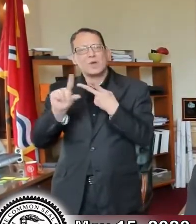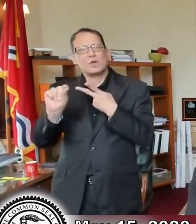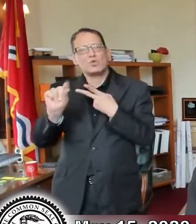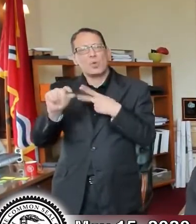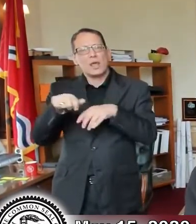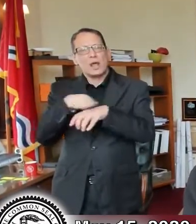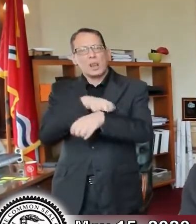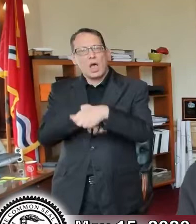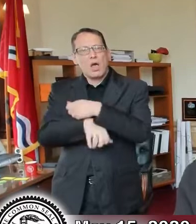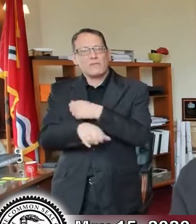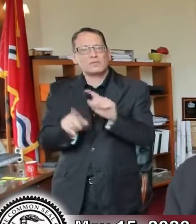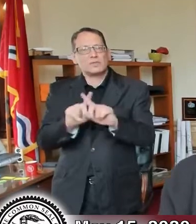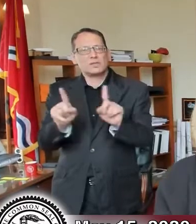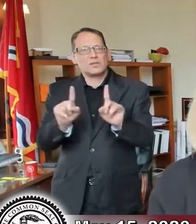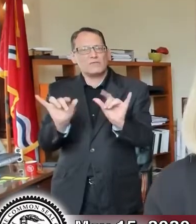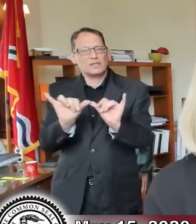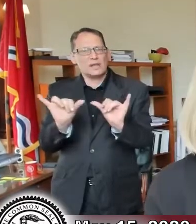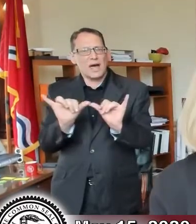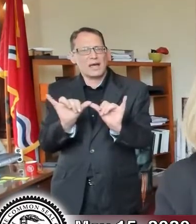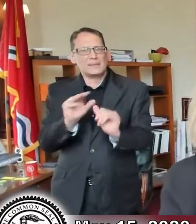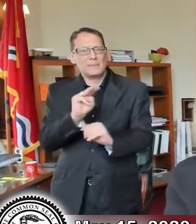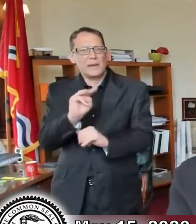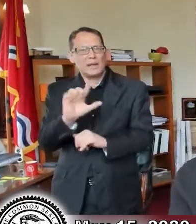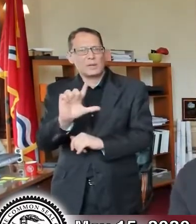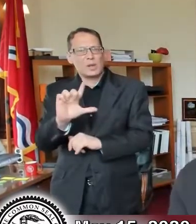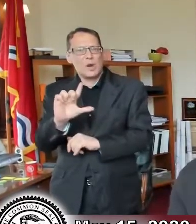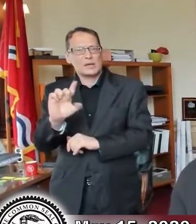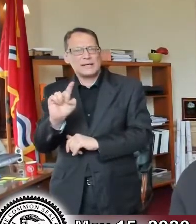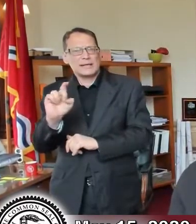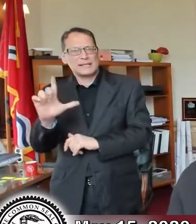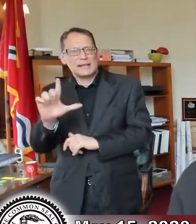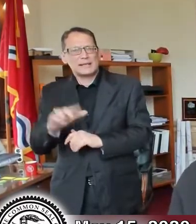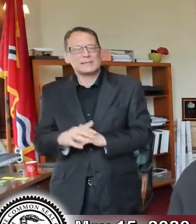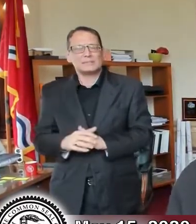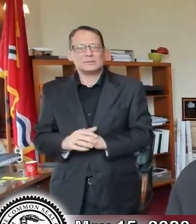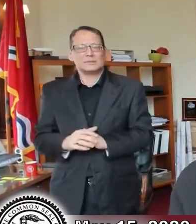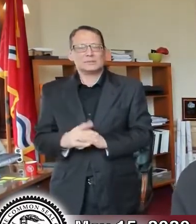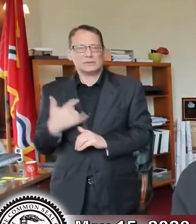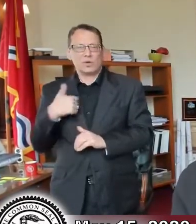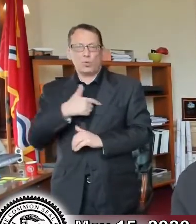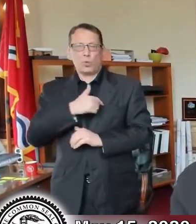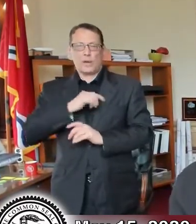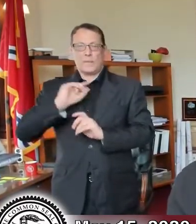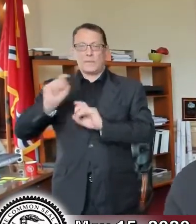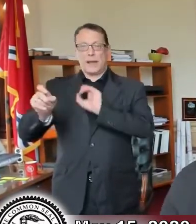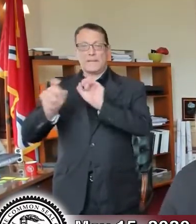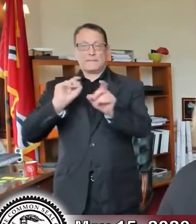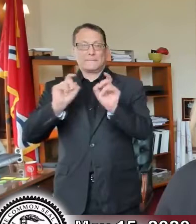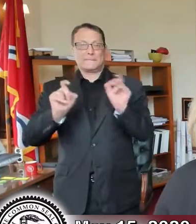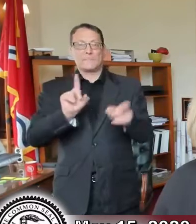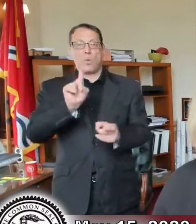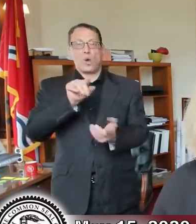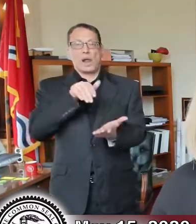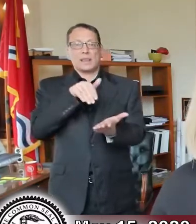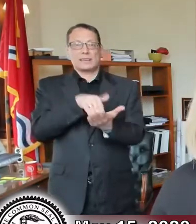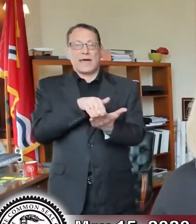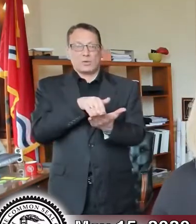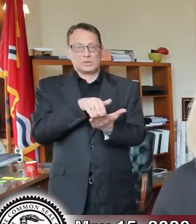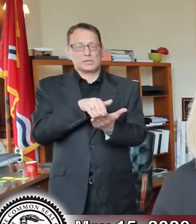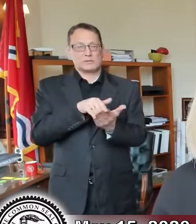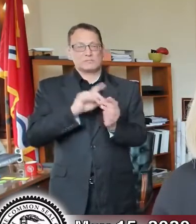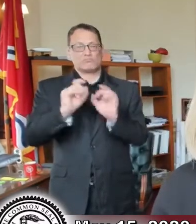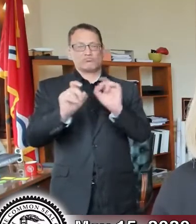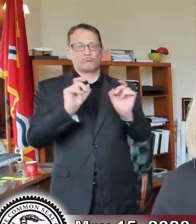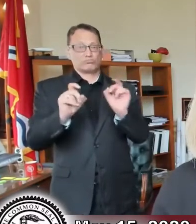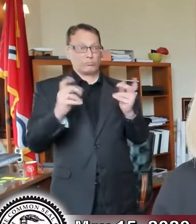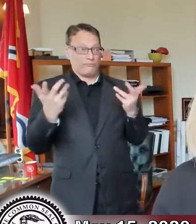They come in different sizes, medium, large, extra large, I think. And we passed out about 1,000 of those now. Have we already passed out the